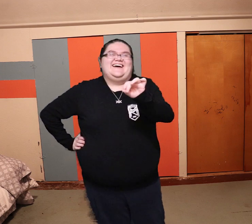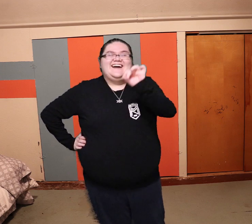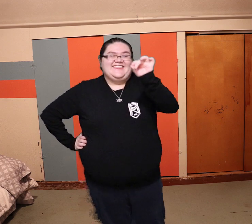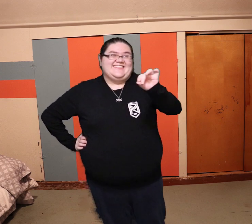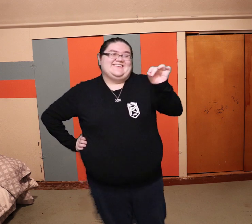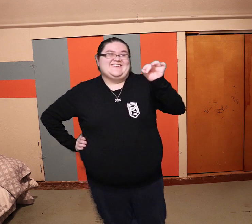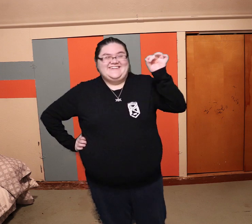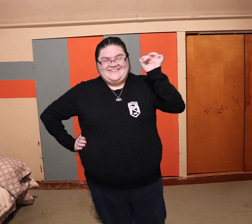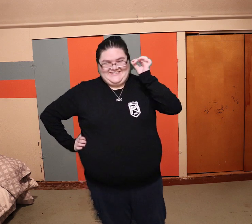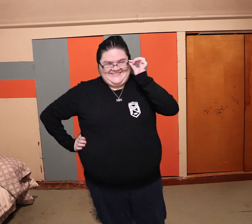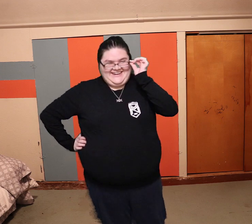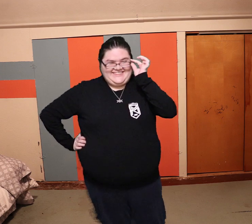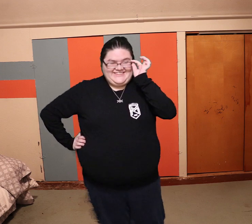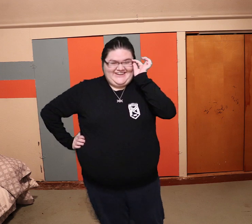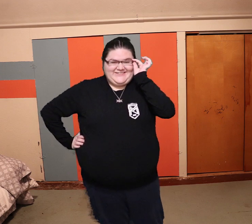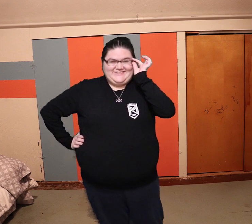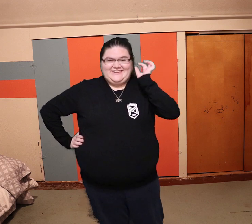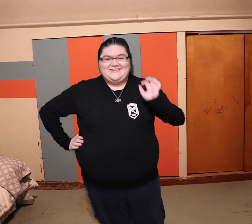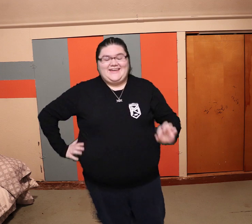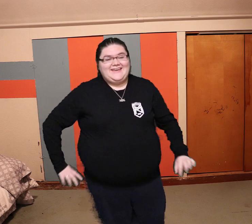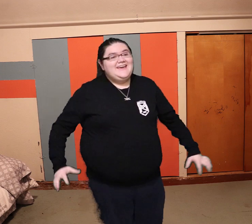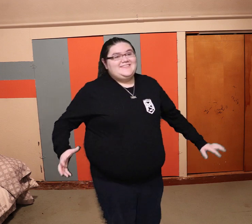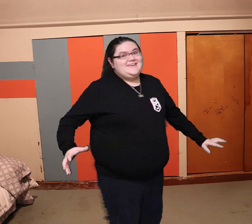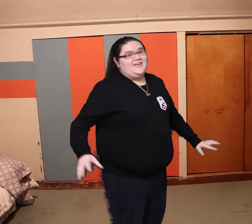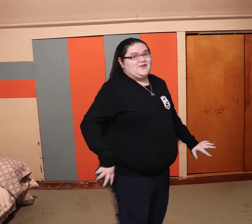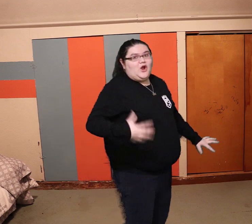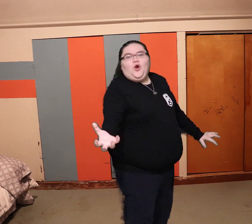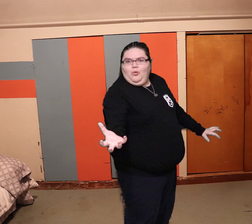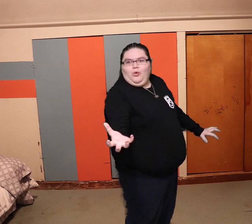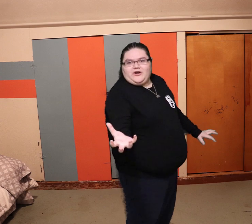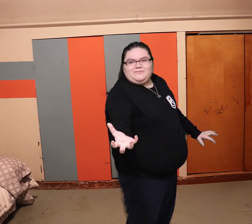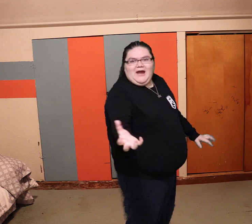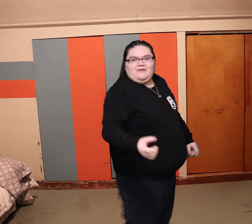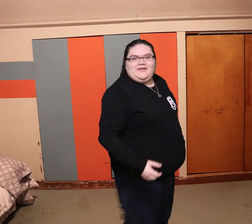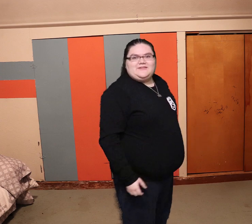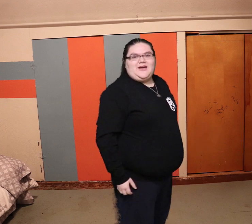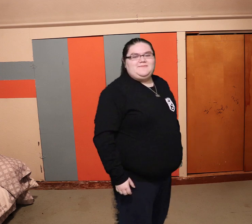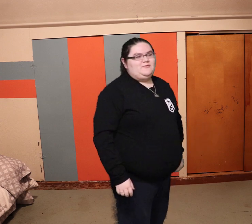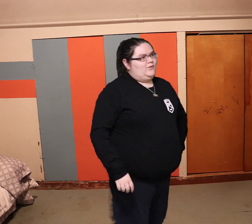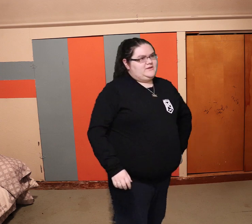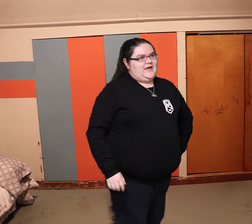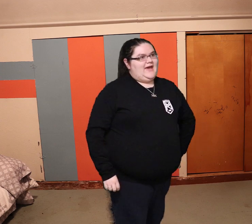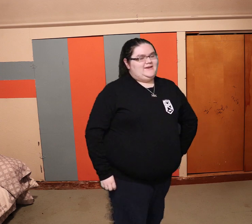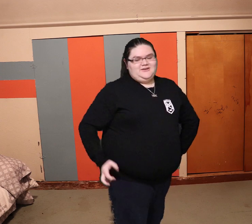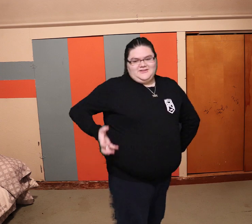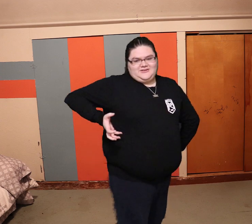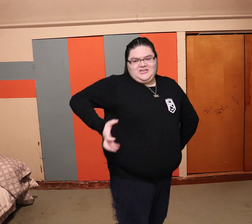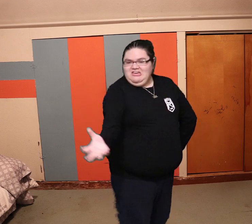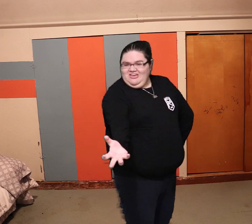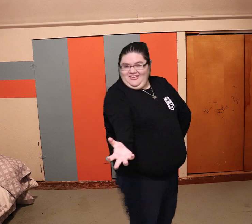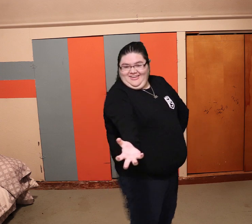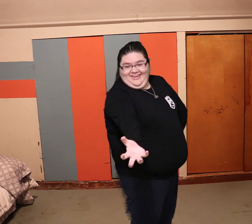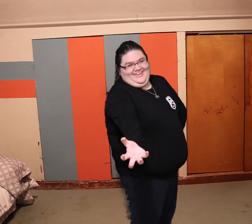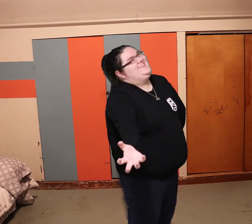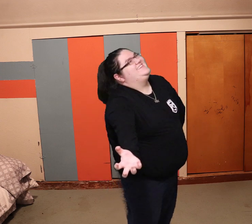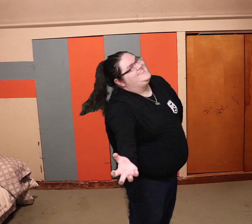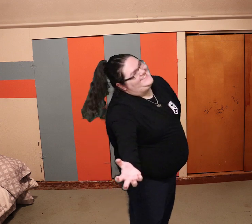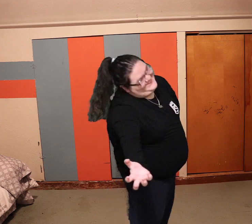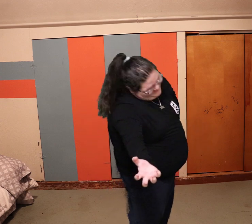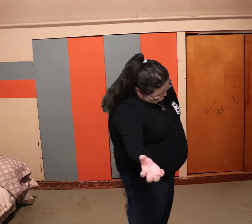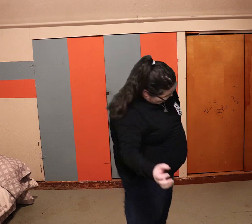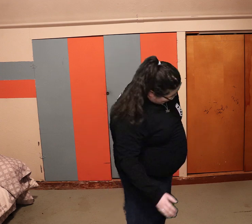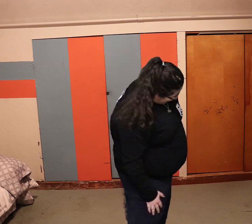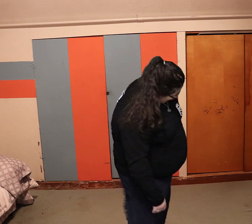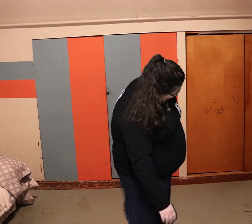Not gonna lie, I thought Josh was gonna say the other water power that Simon once had.